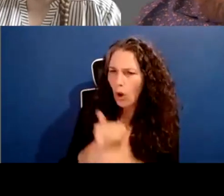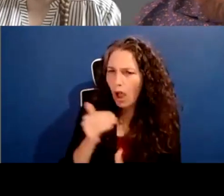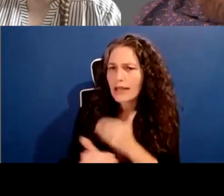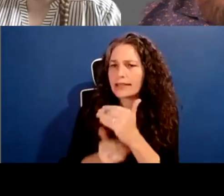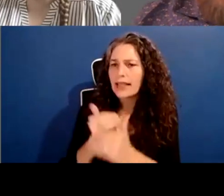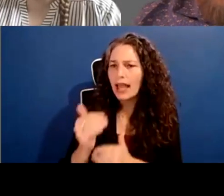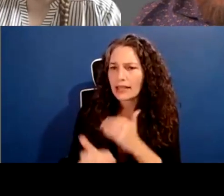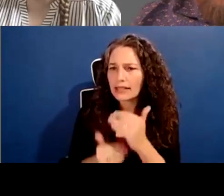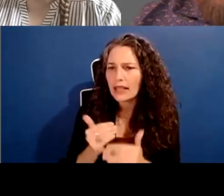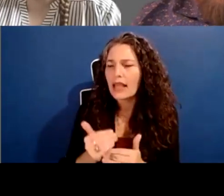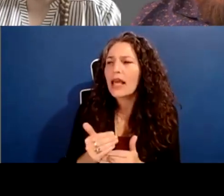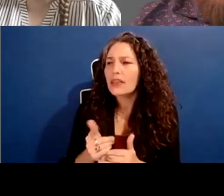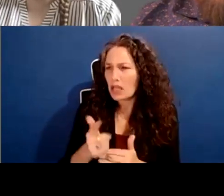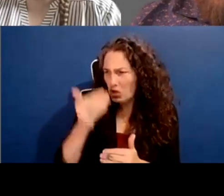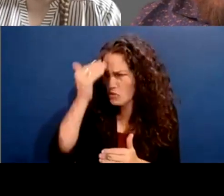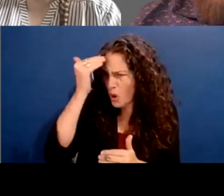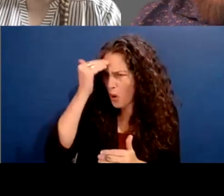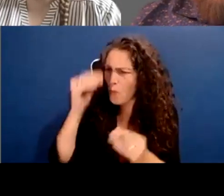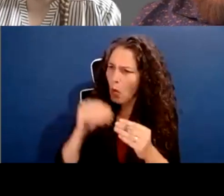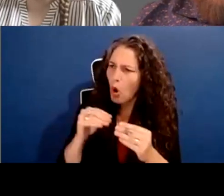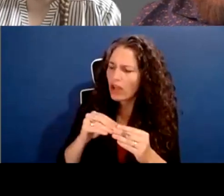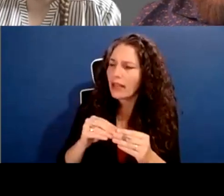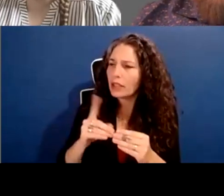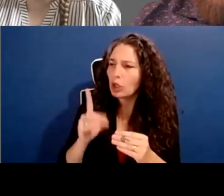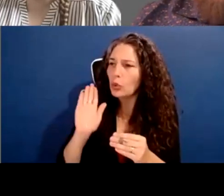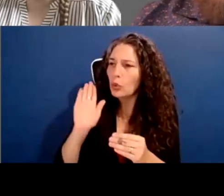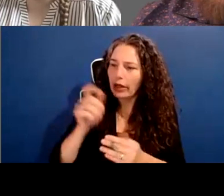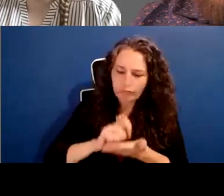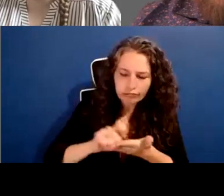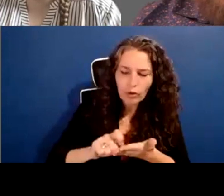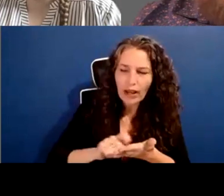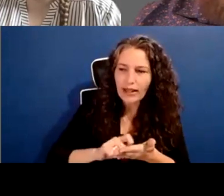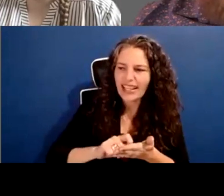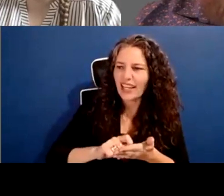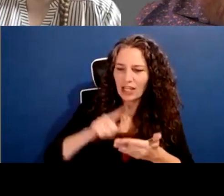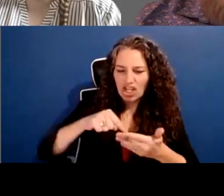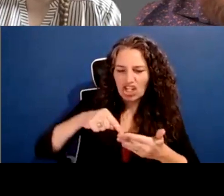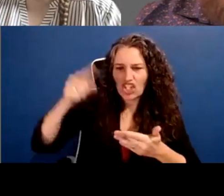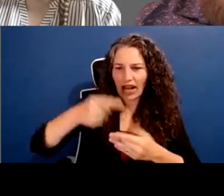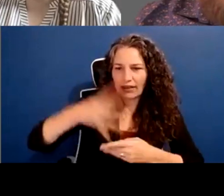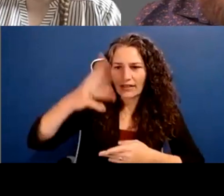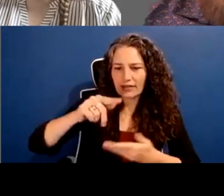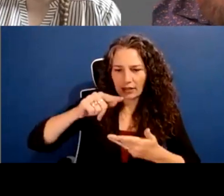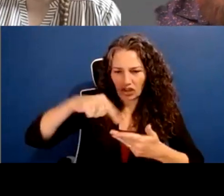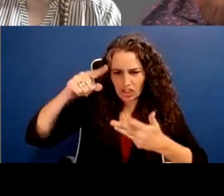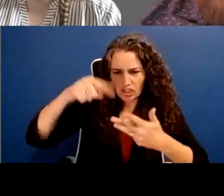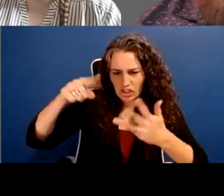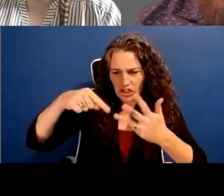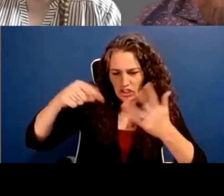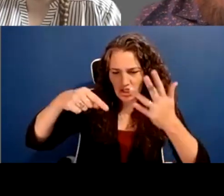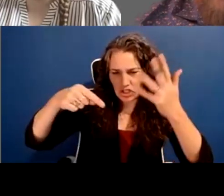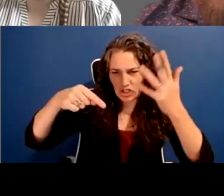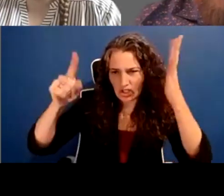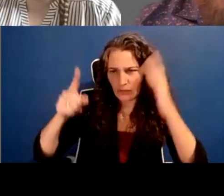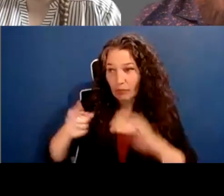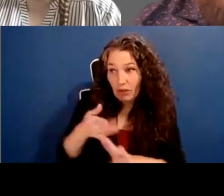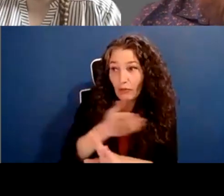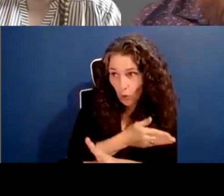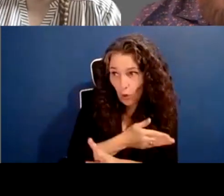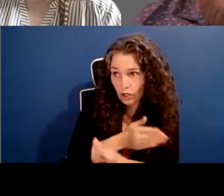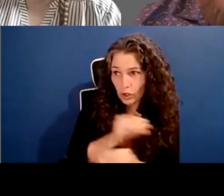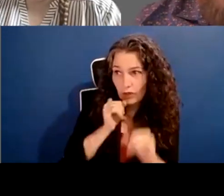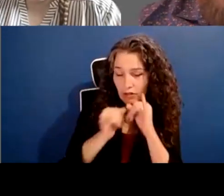a checklist of things you want to go through before having an interview with someone. I'm sure Noah can speak on this really well, because Noah's